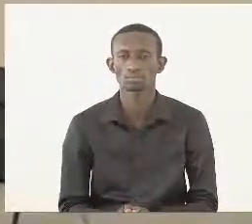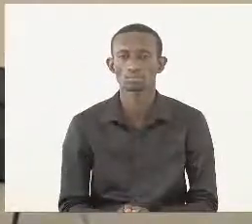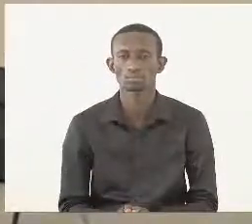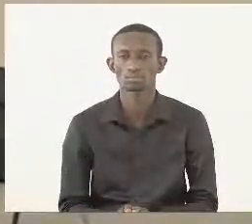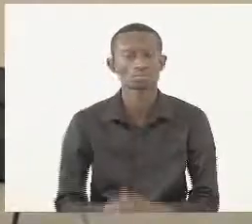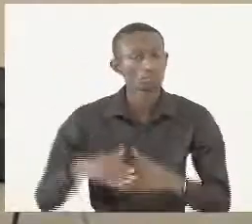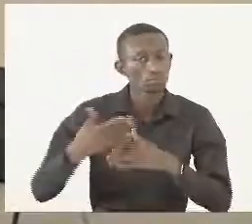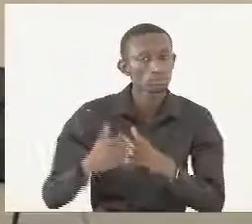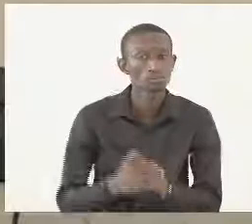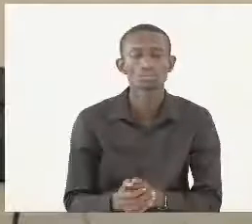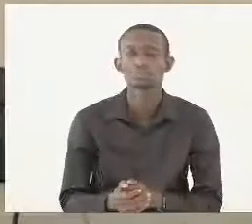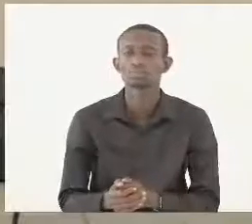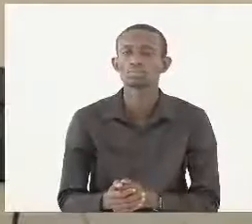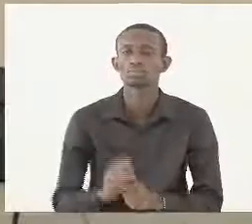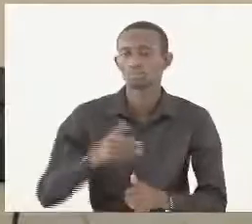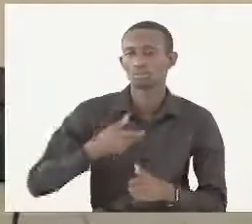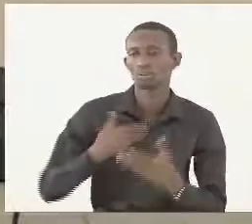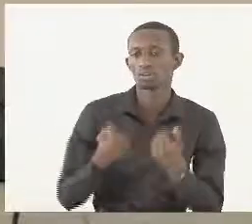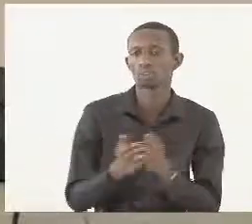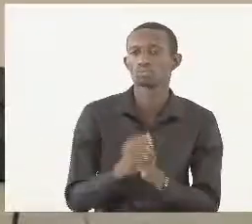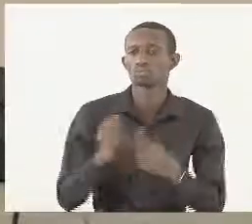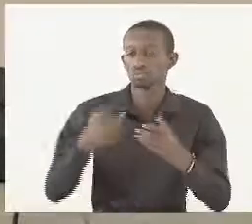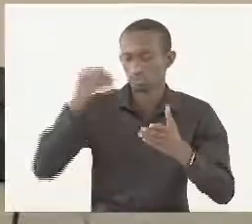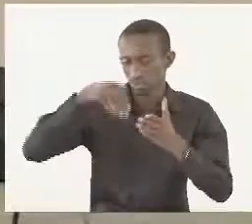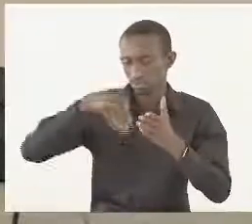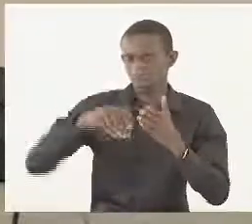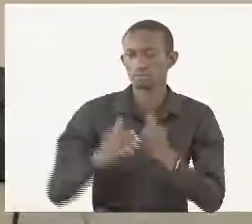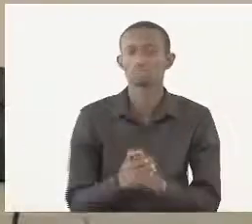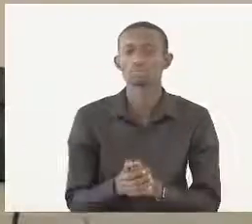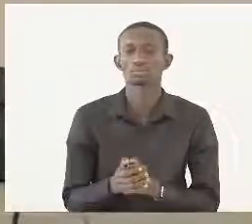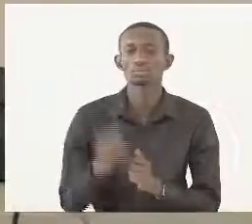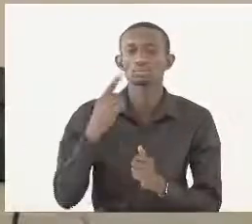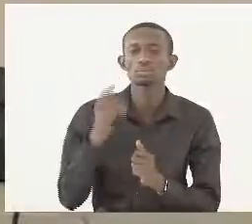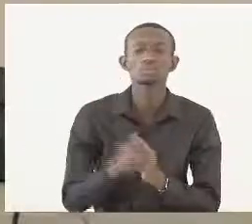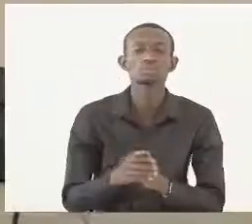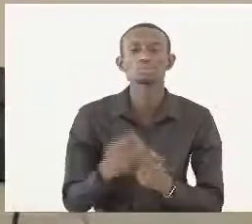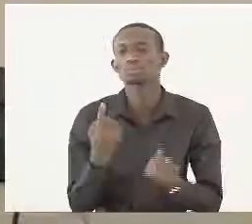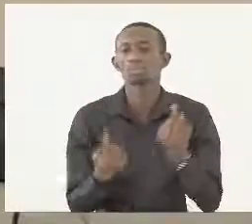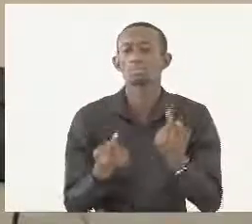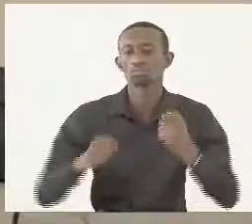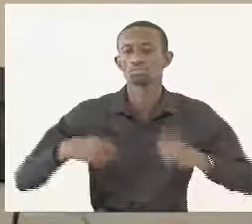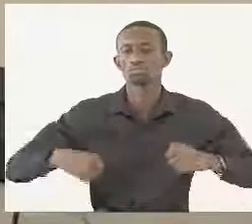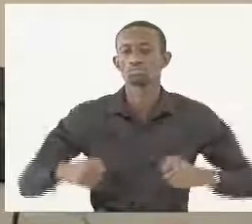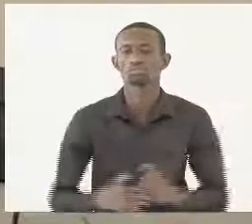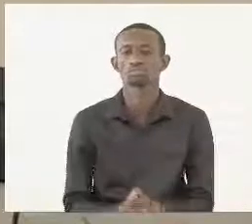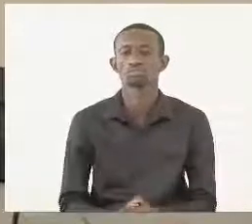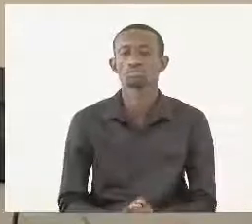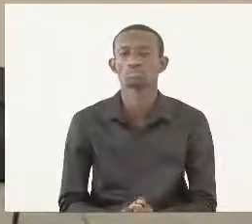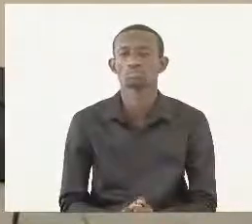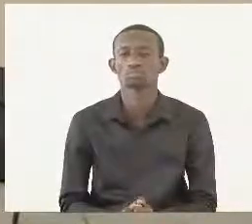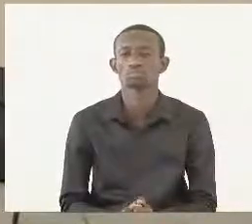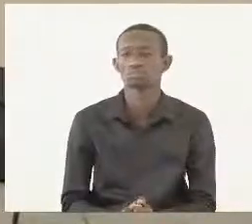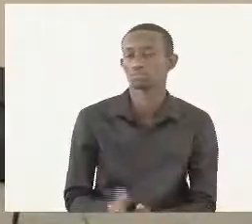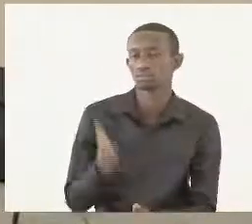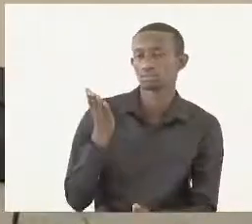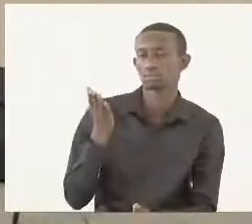after that, we have to go deeper and see some of the reactions that these